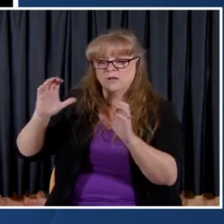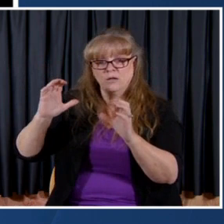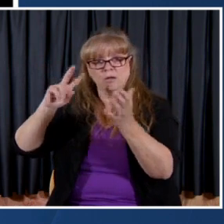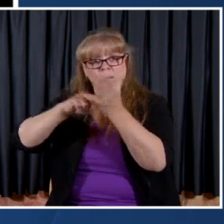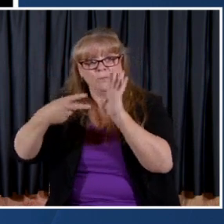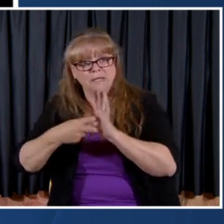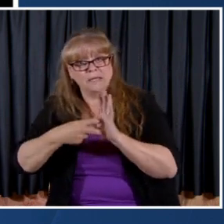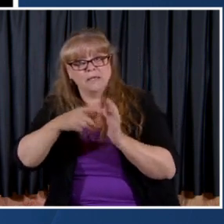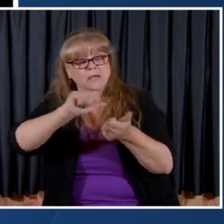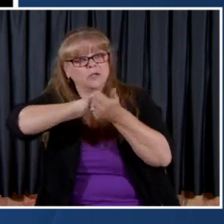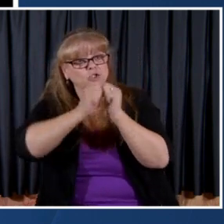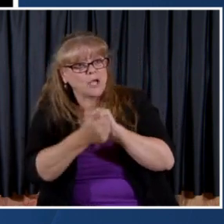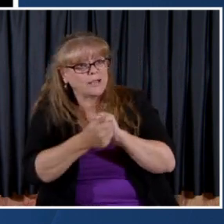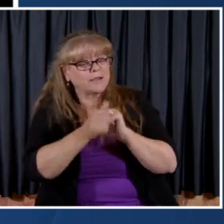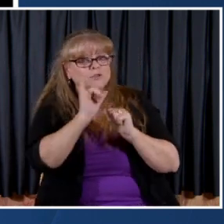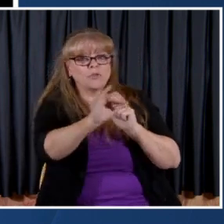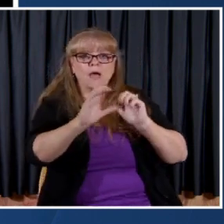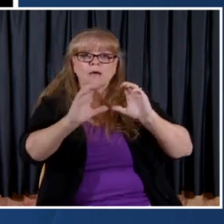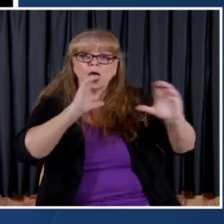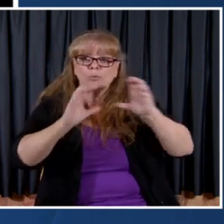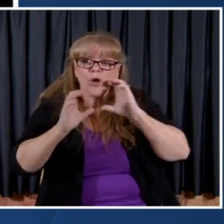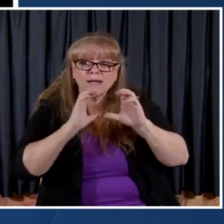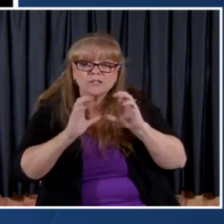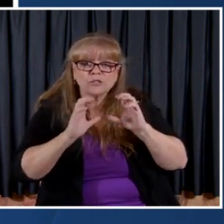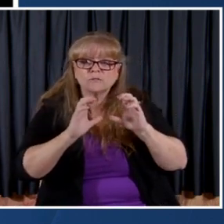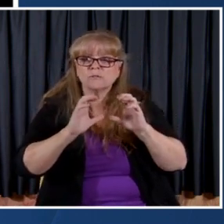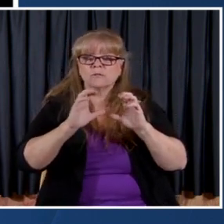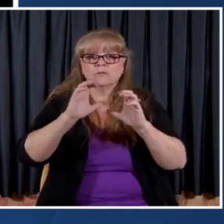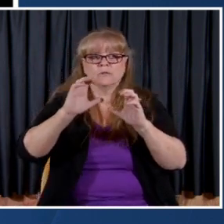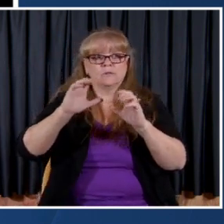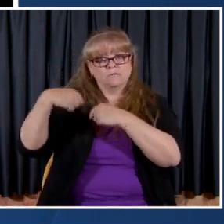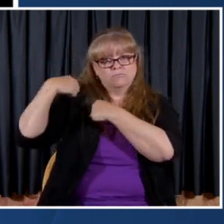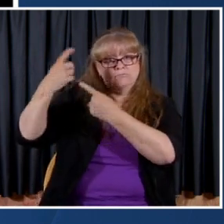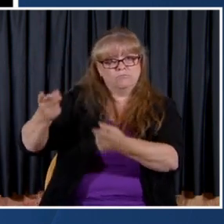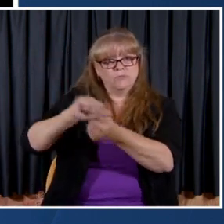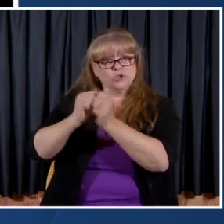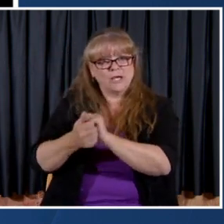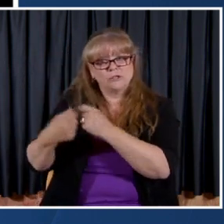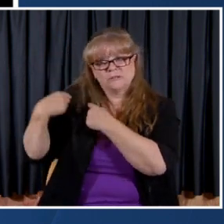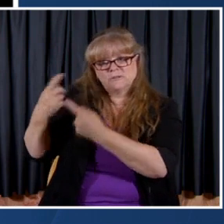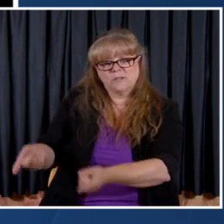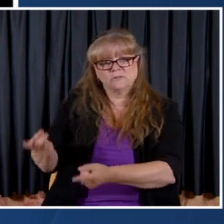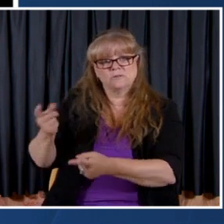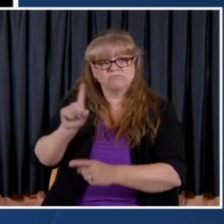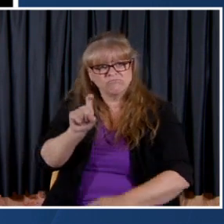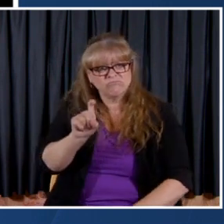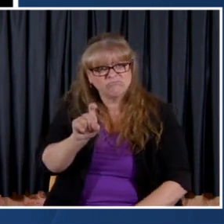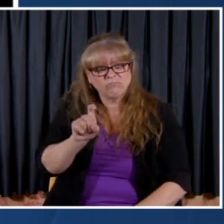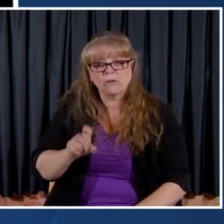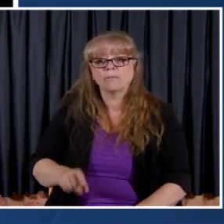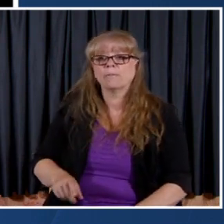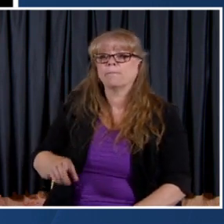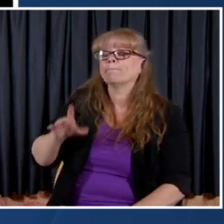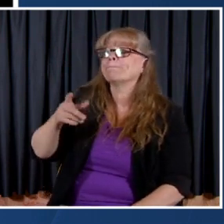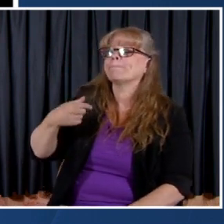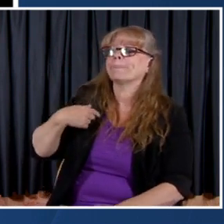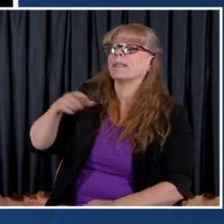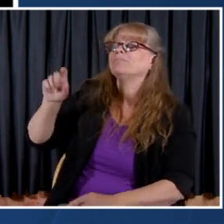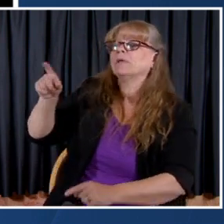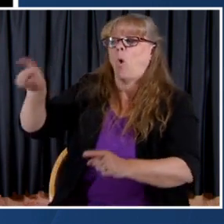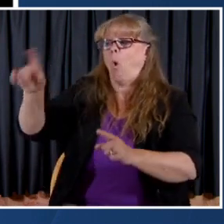we value our partnerships with the private sector, with the federal government. As here in Colorado, we're grateful for masks or for